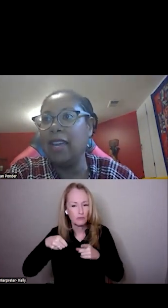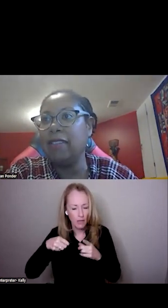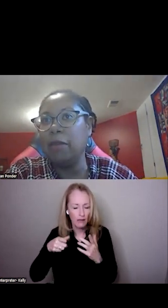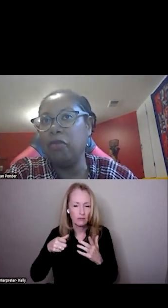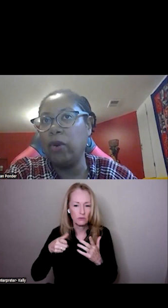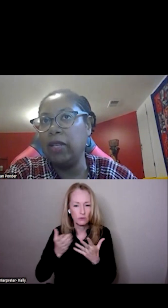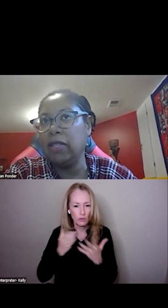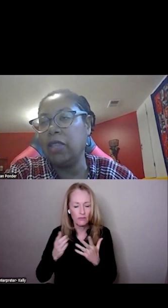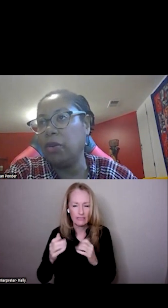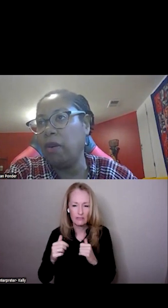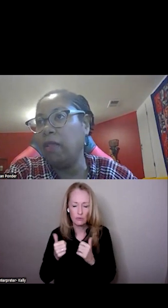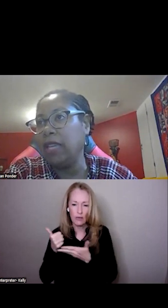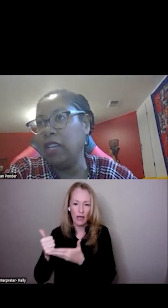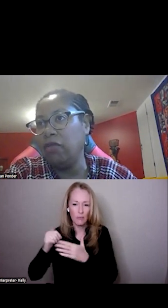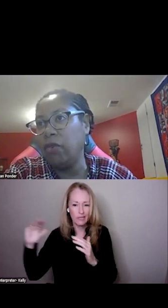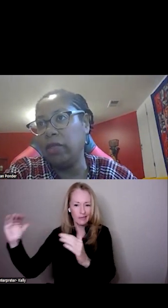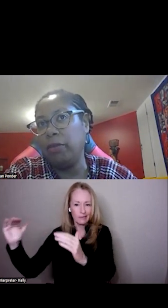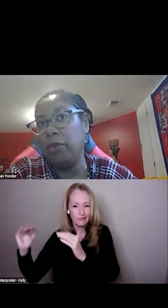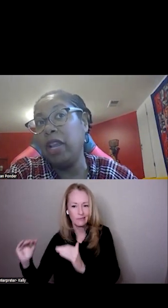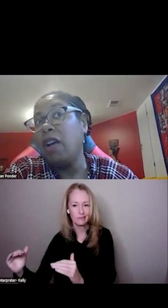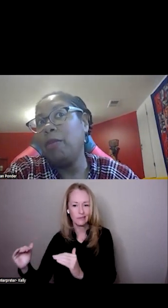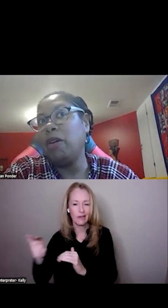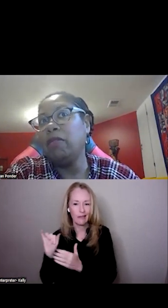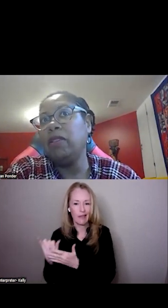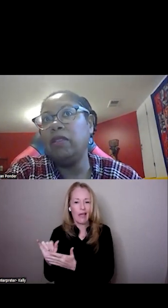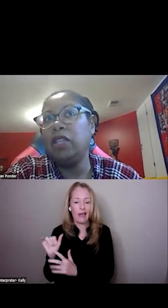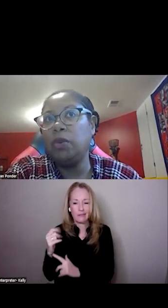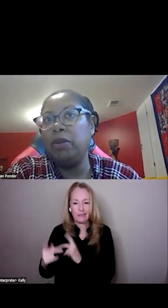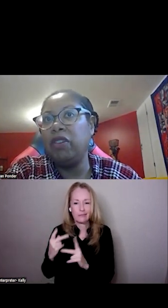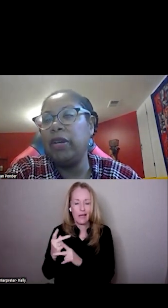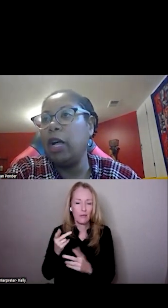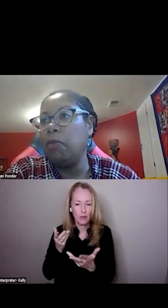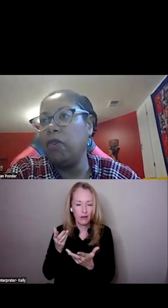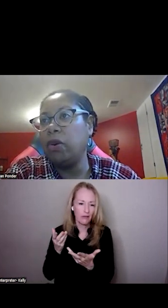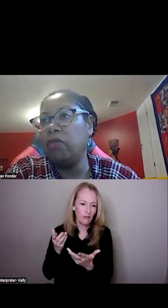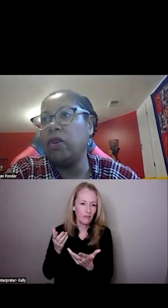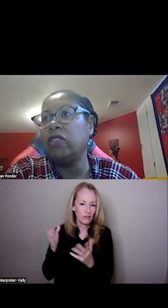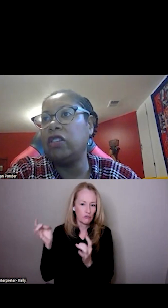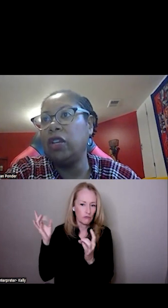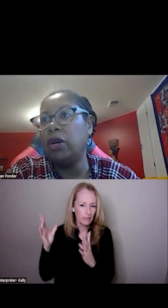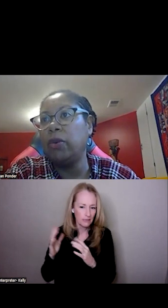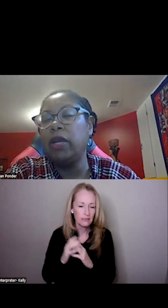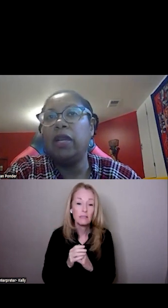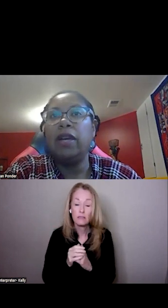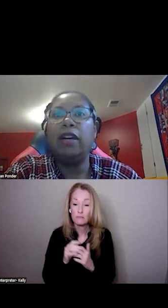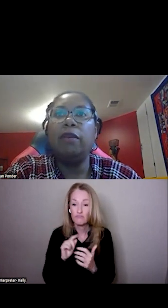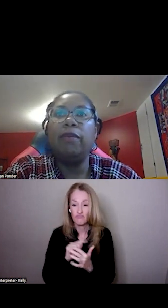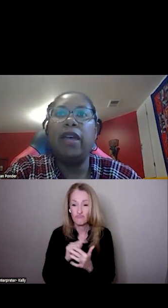de-escalate that type of crisis that they're calling in for at the moment? I mean, all of these things would be very helpful for us to